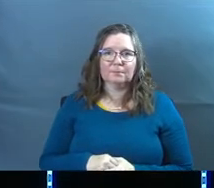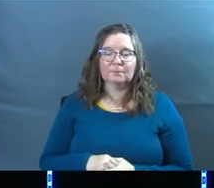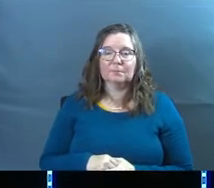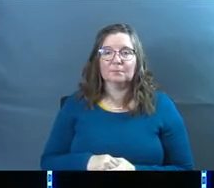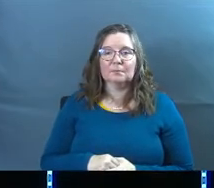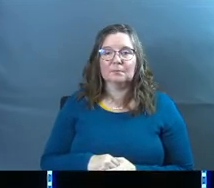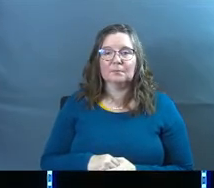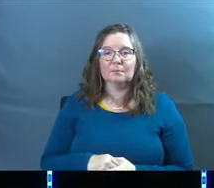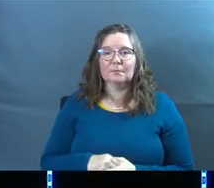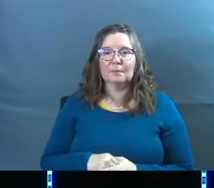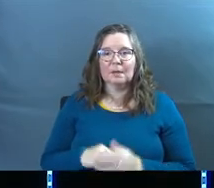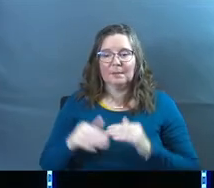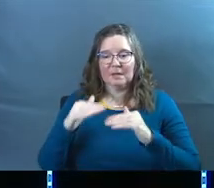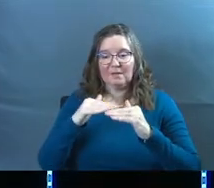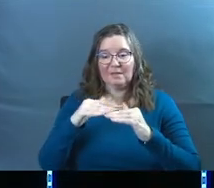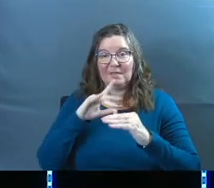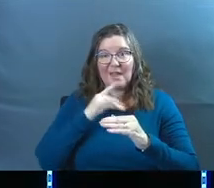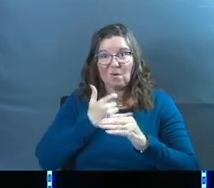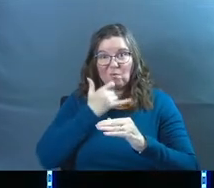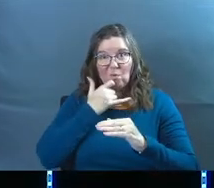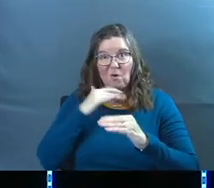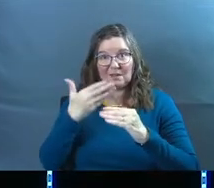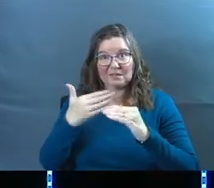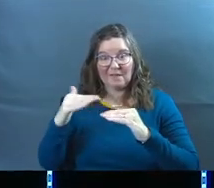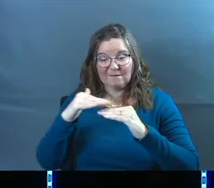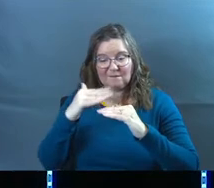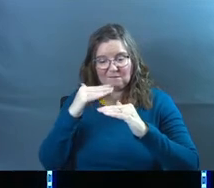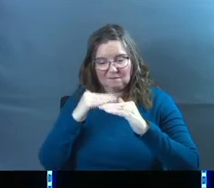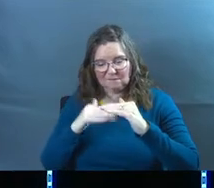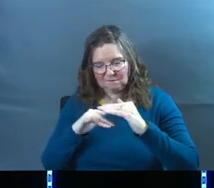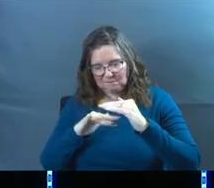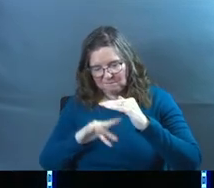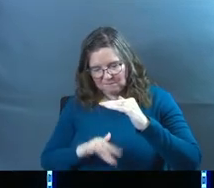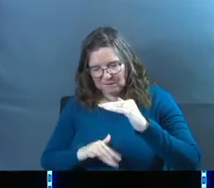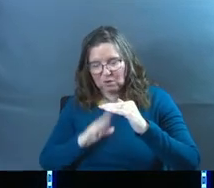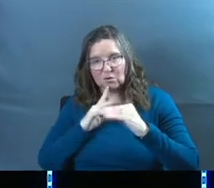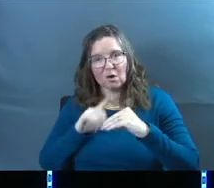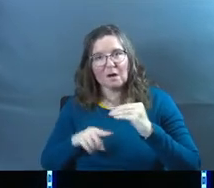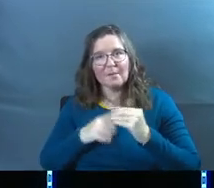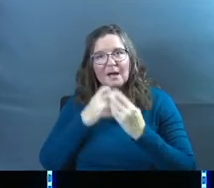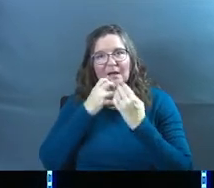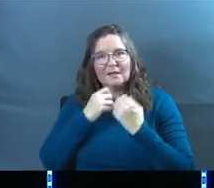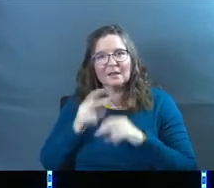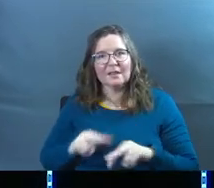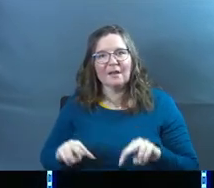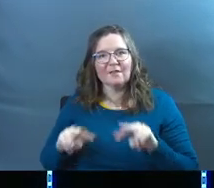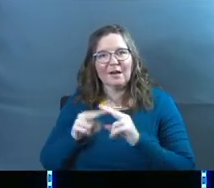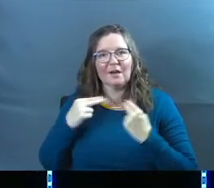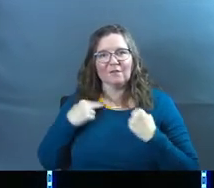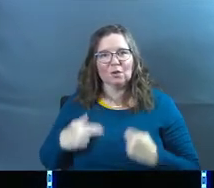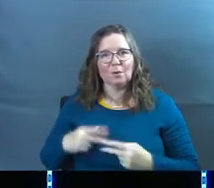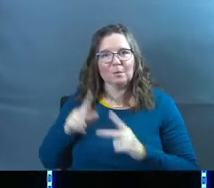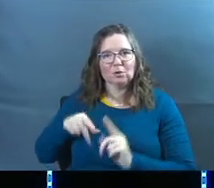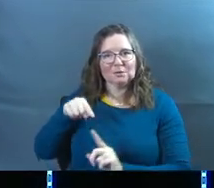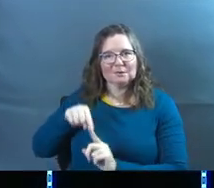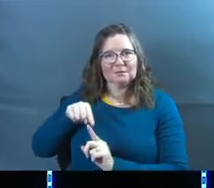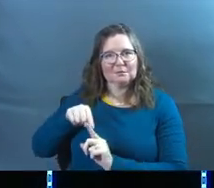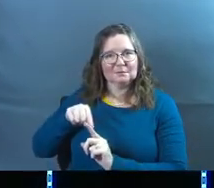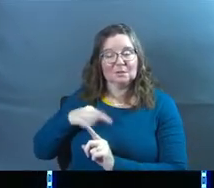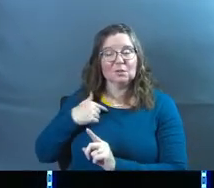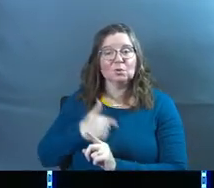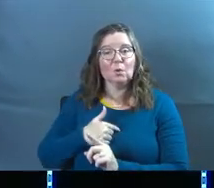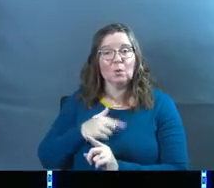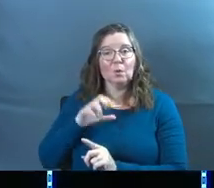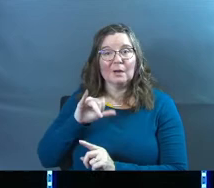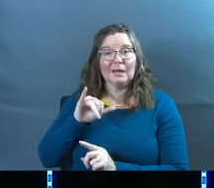But you get underneath that ultimately wrong stuff, what you're doing is you're talking about the value of a human being. So